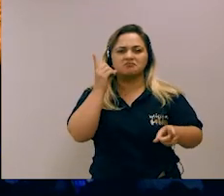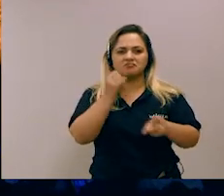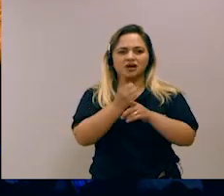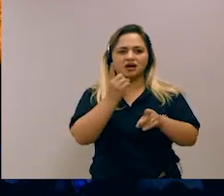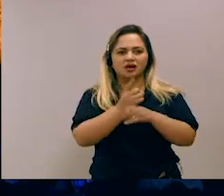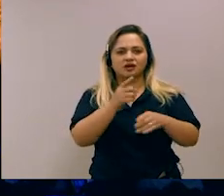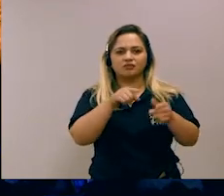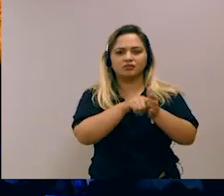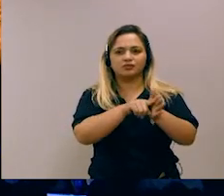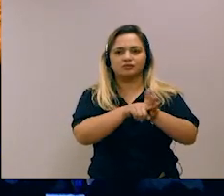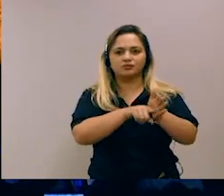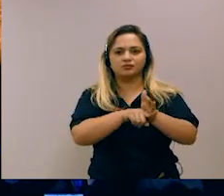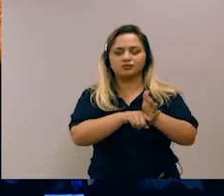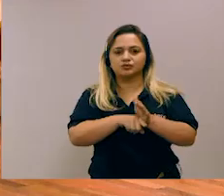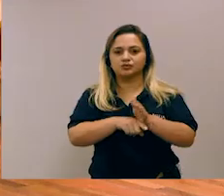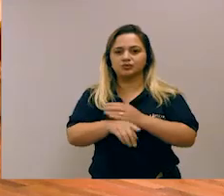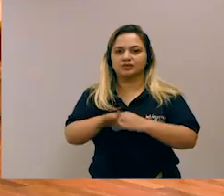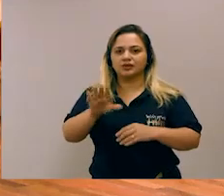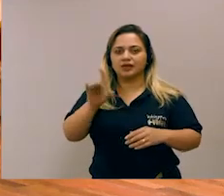up?